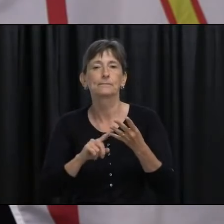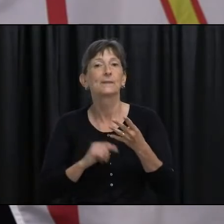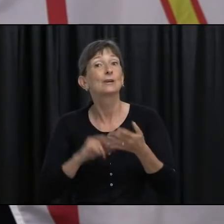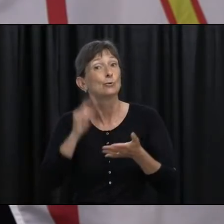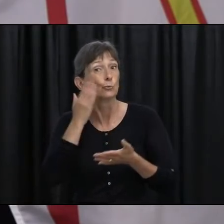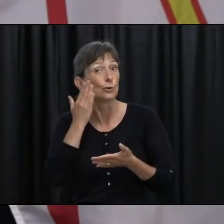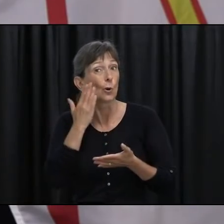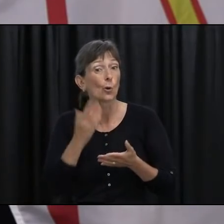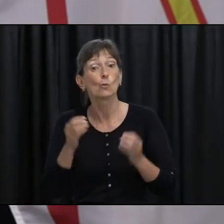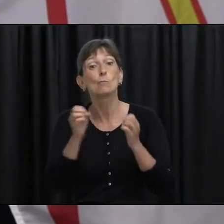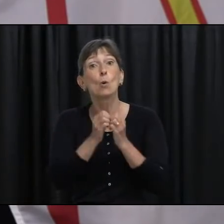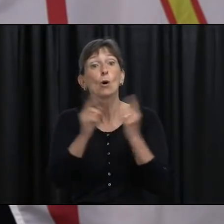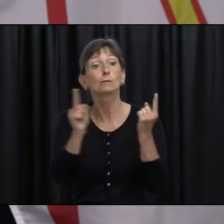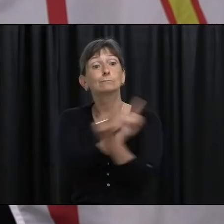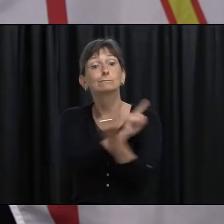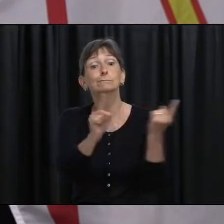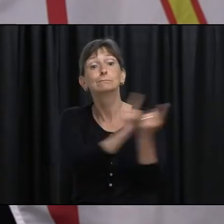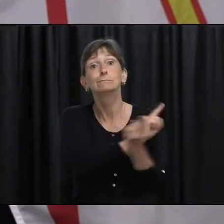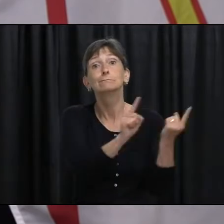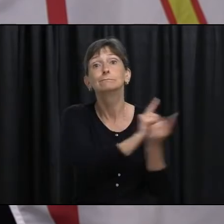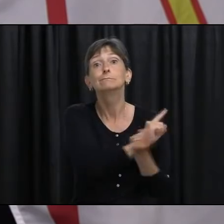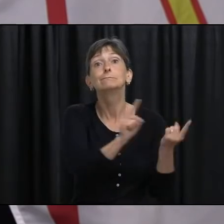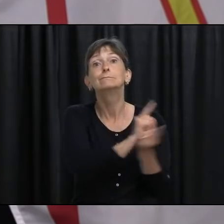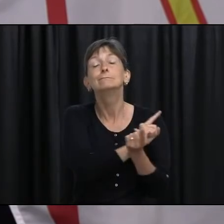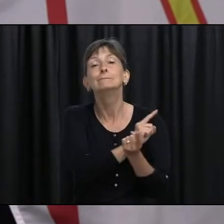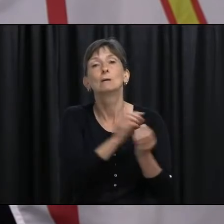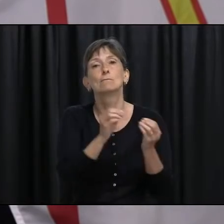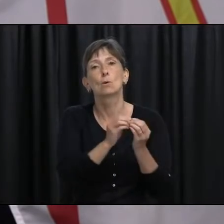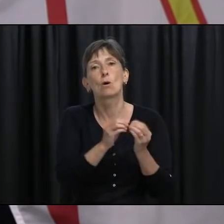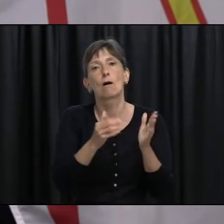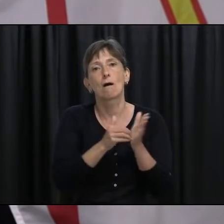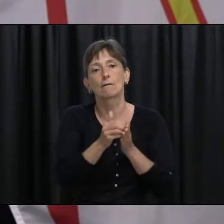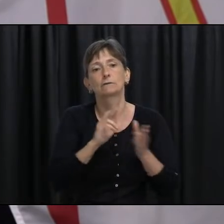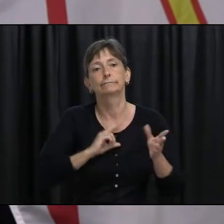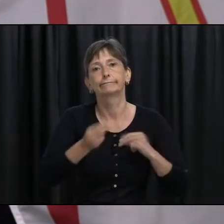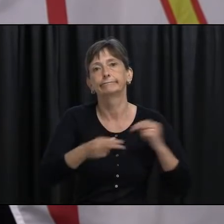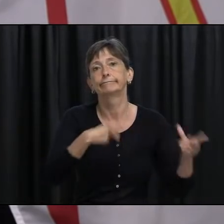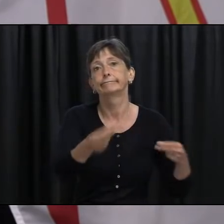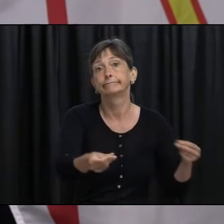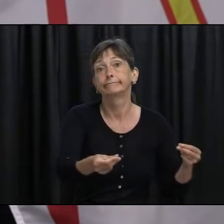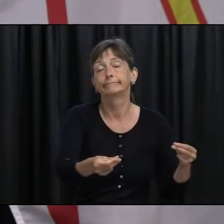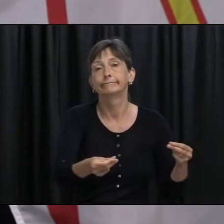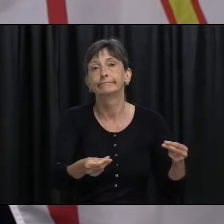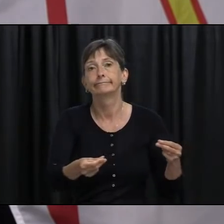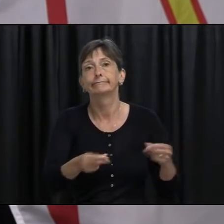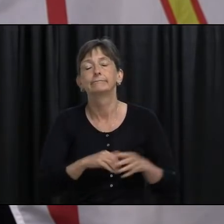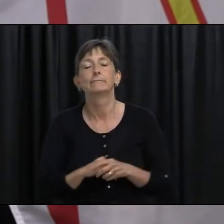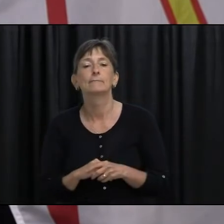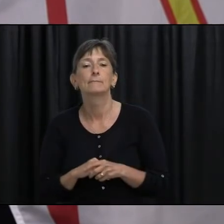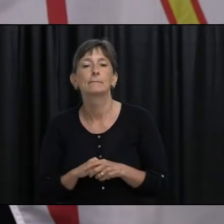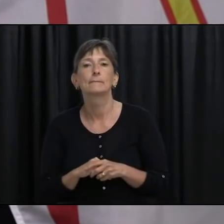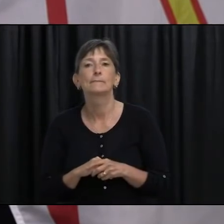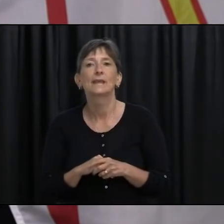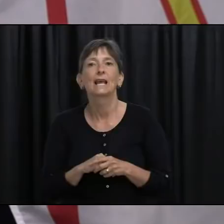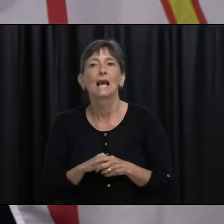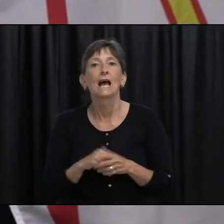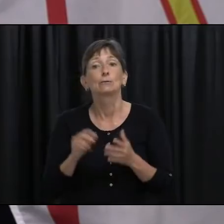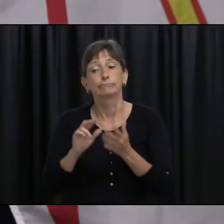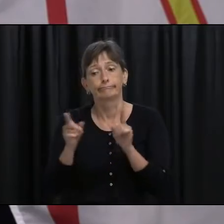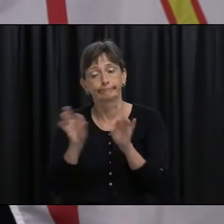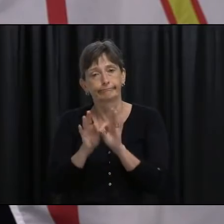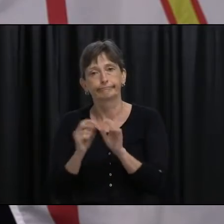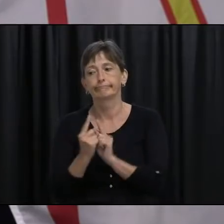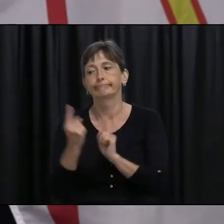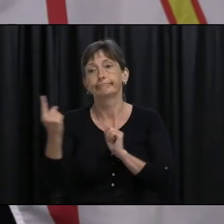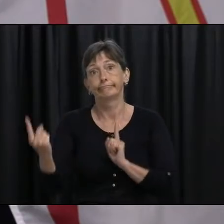risk of spread of COVID-19, and that physical distancing is crucial to reducing our risk of contracting the virus. We also know the